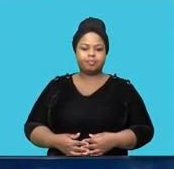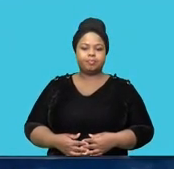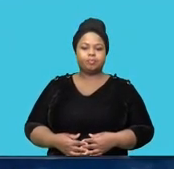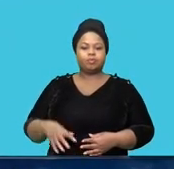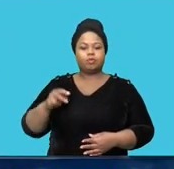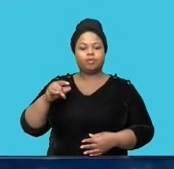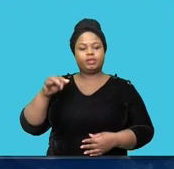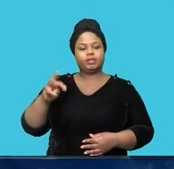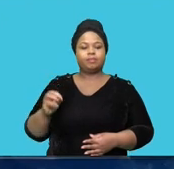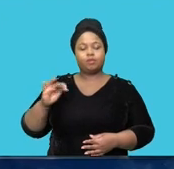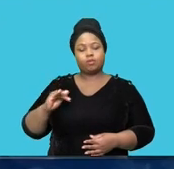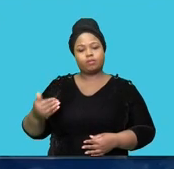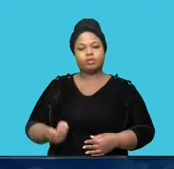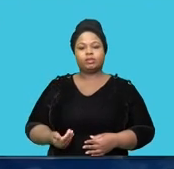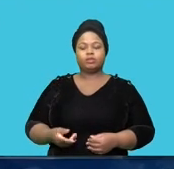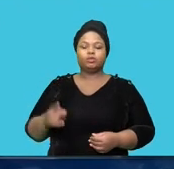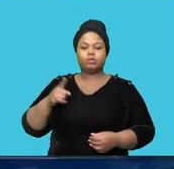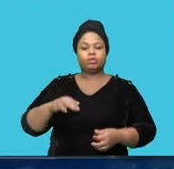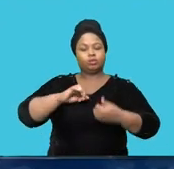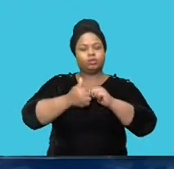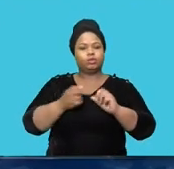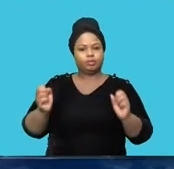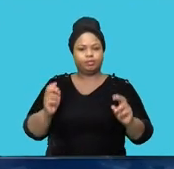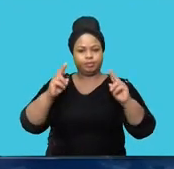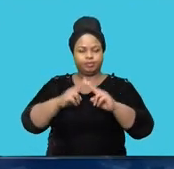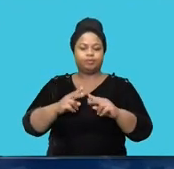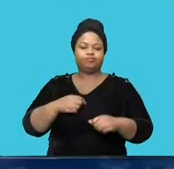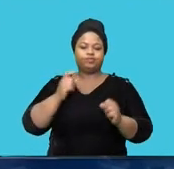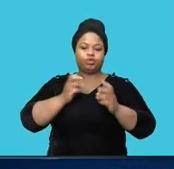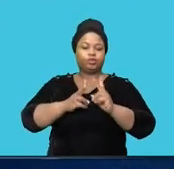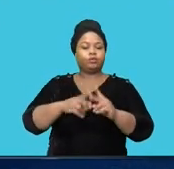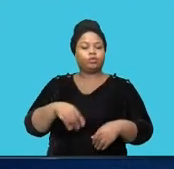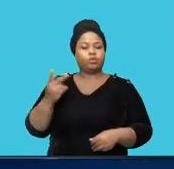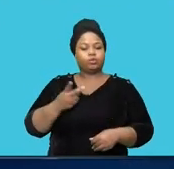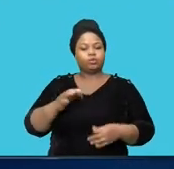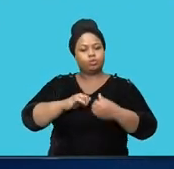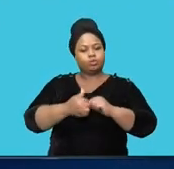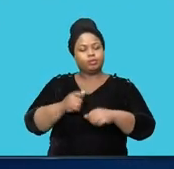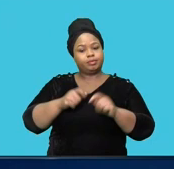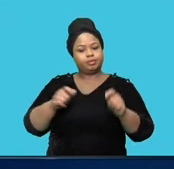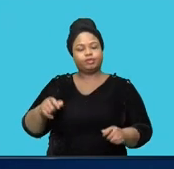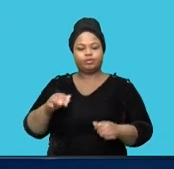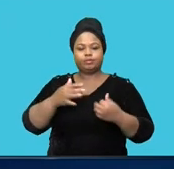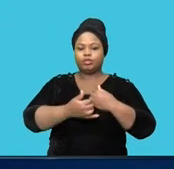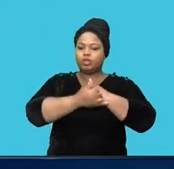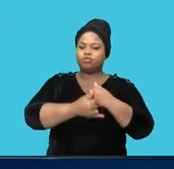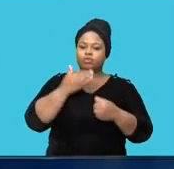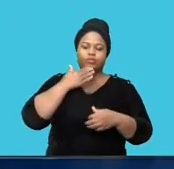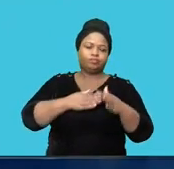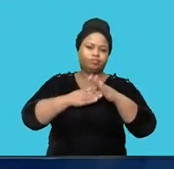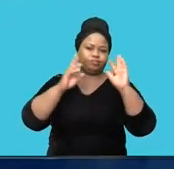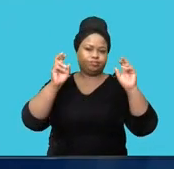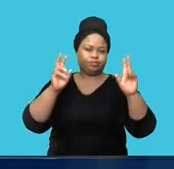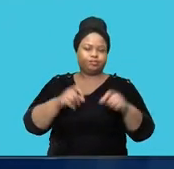Momentum's Women Who Makes Movements in Sports Summit is for the top female athletes from across the country who have been taught